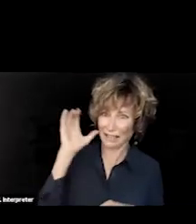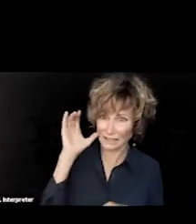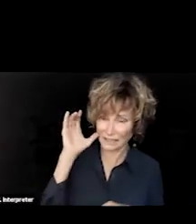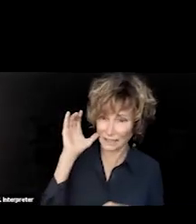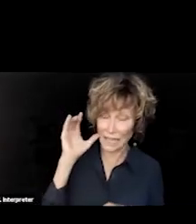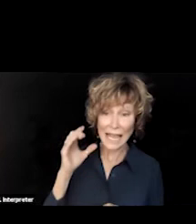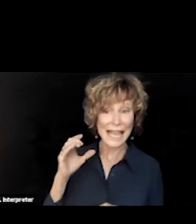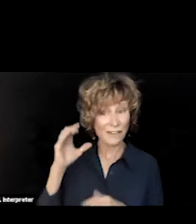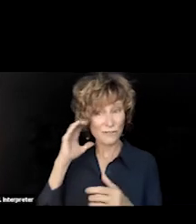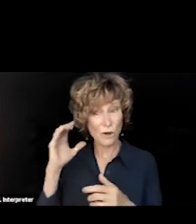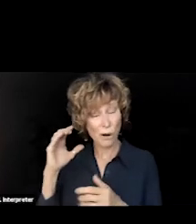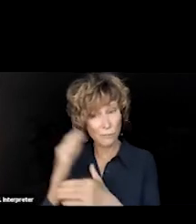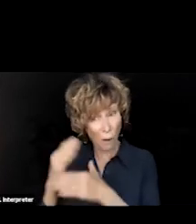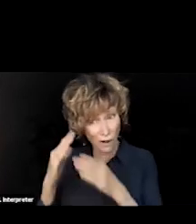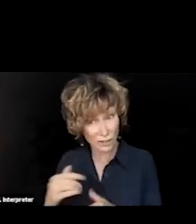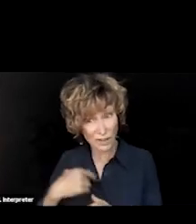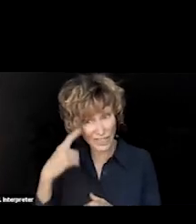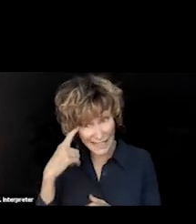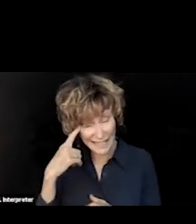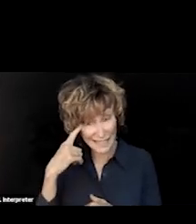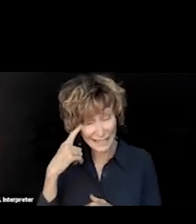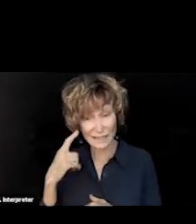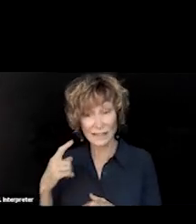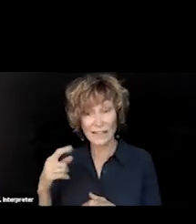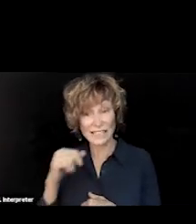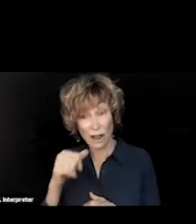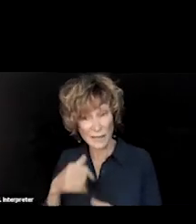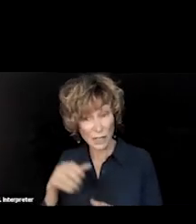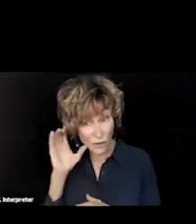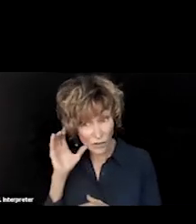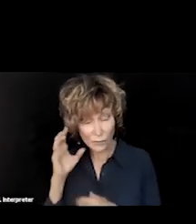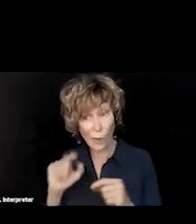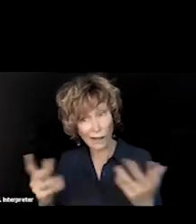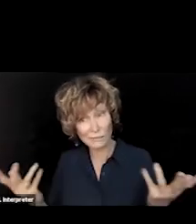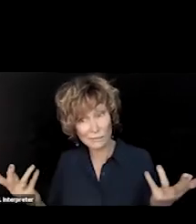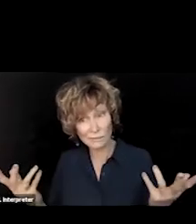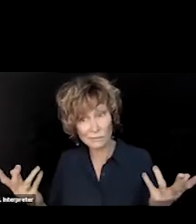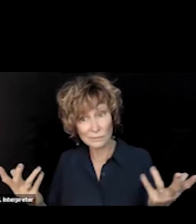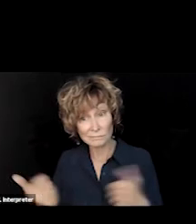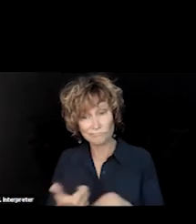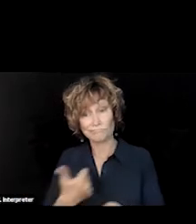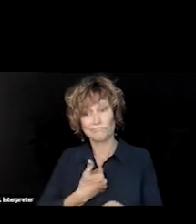your partner believes that he or she's not being heard, well, you get it.